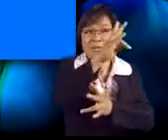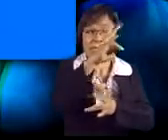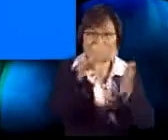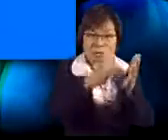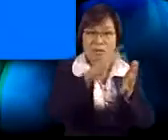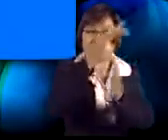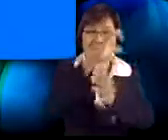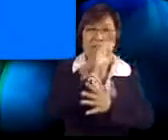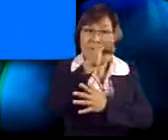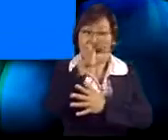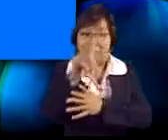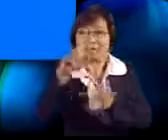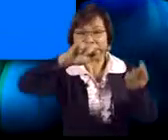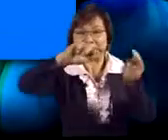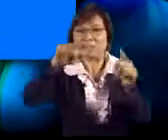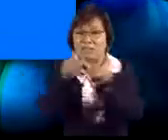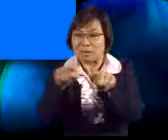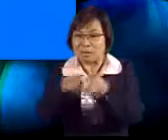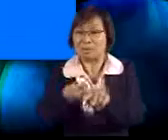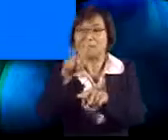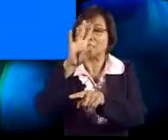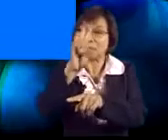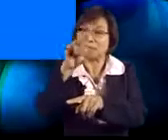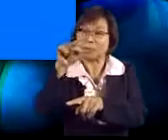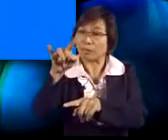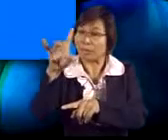7,800 milliliters is equals to